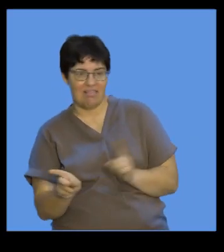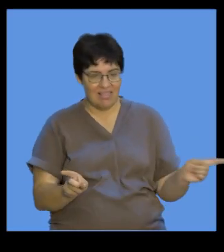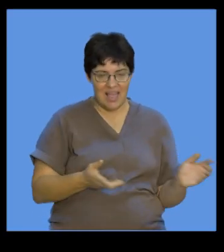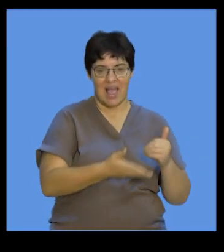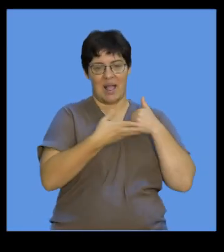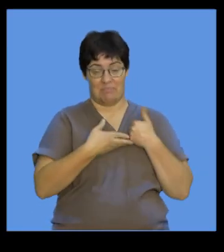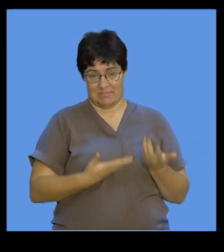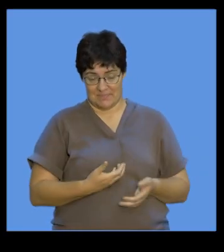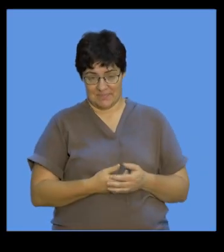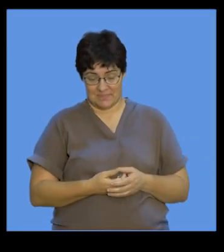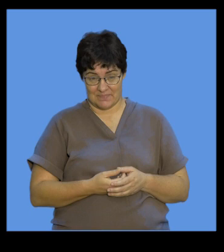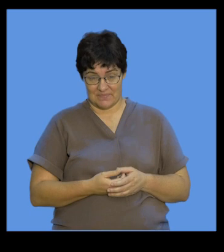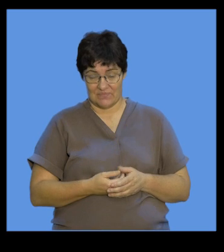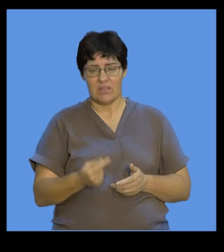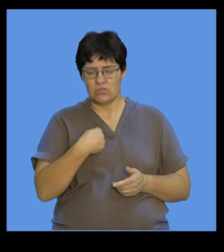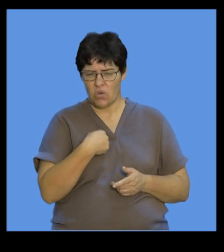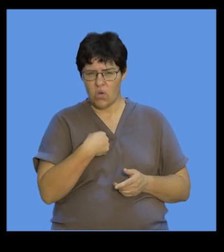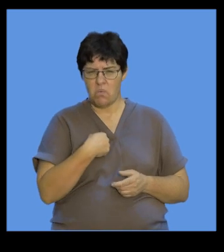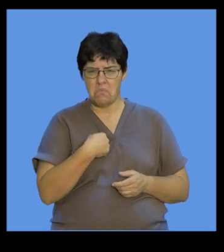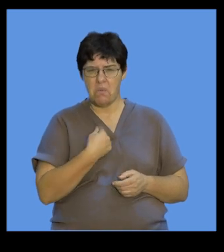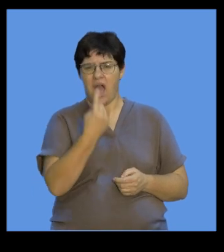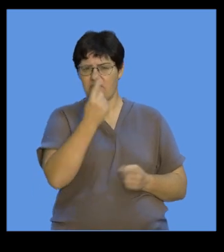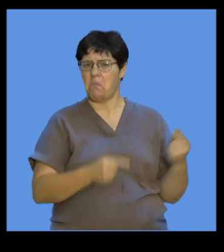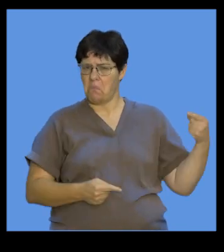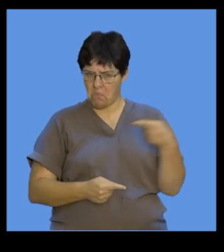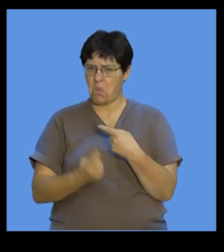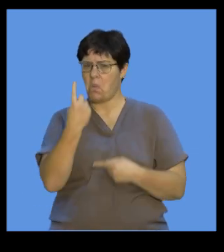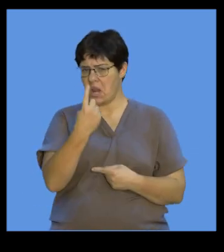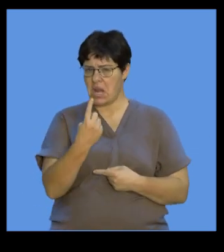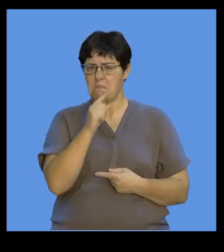this and I go, well, actually, we only have one direction, which is east.